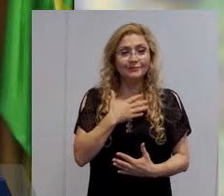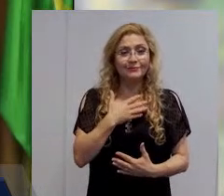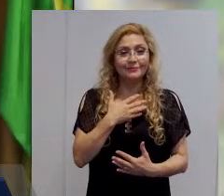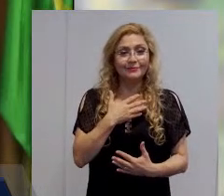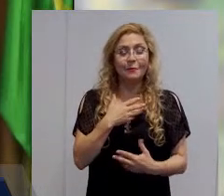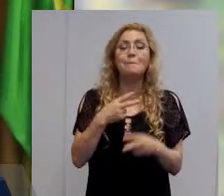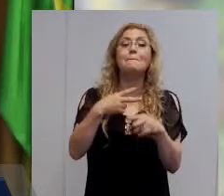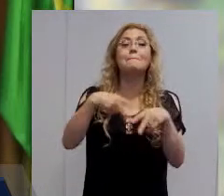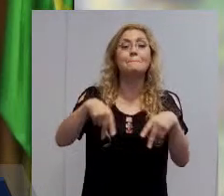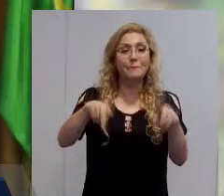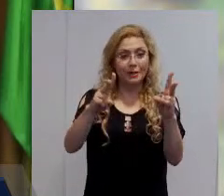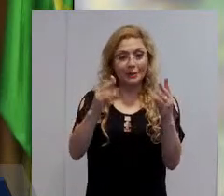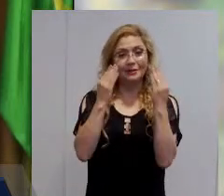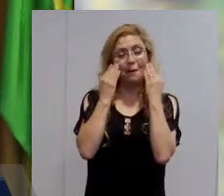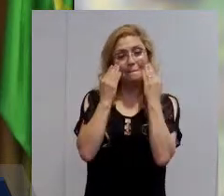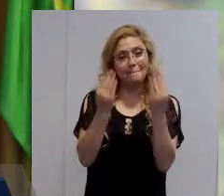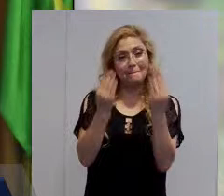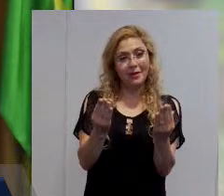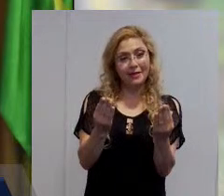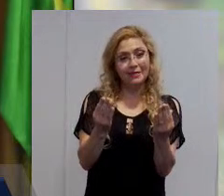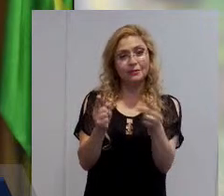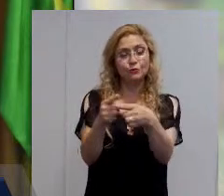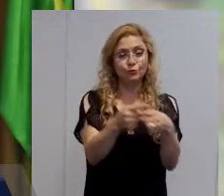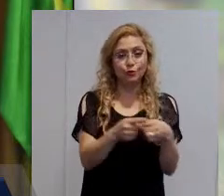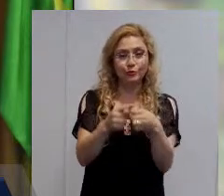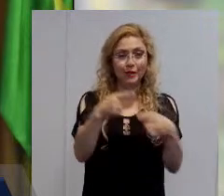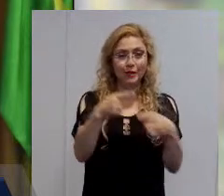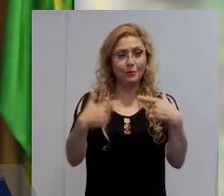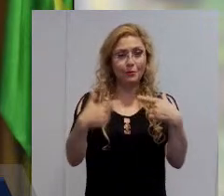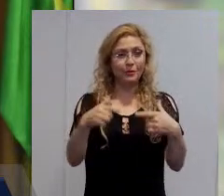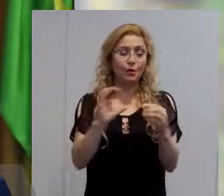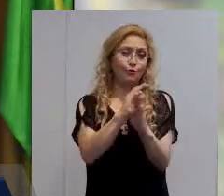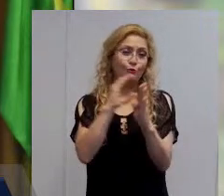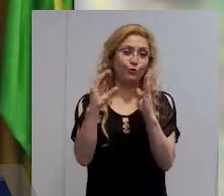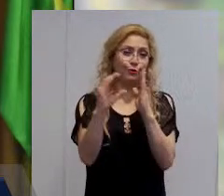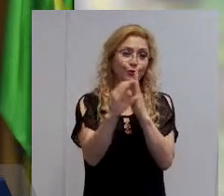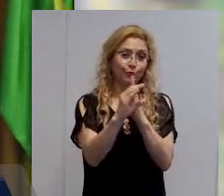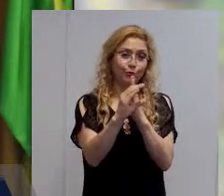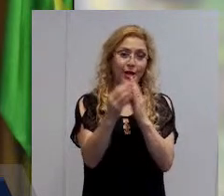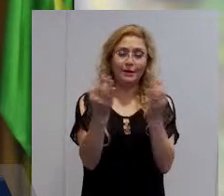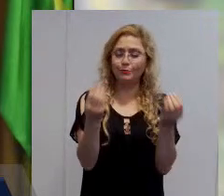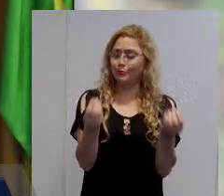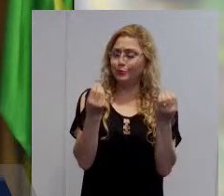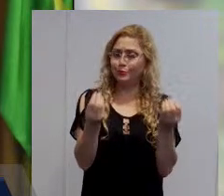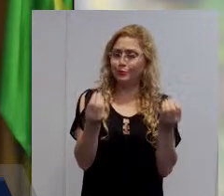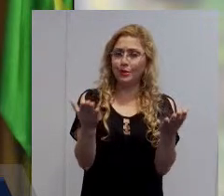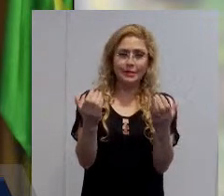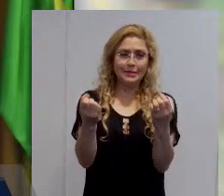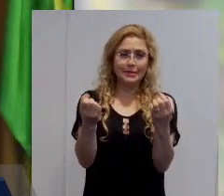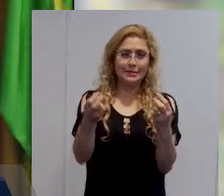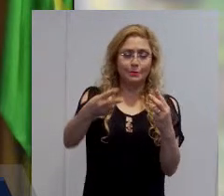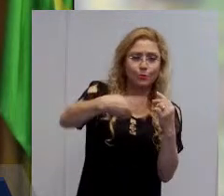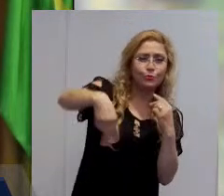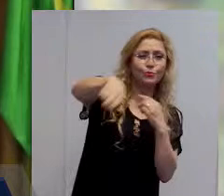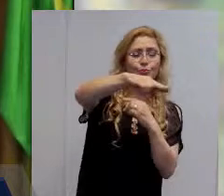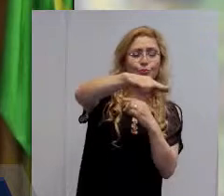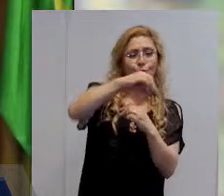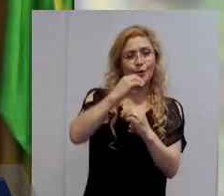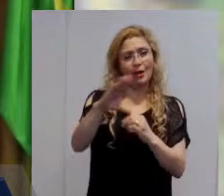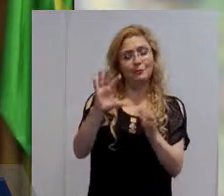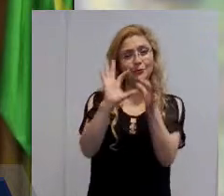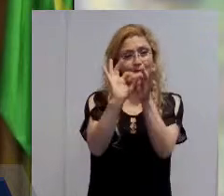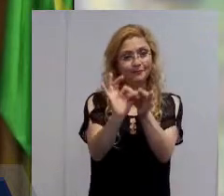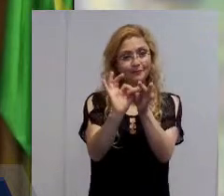have the funds and will be able to meet external needs, and so that our